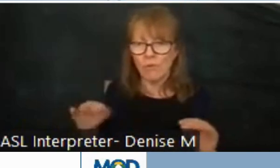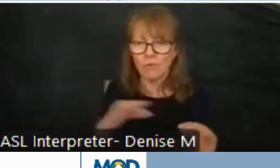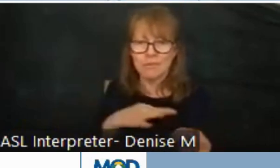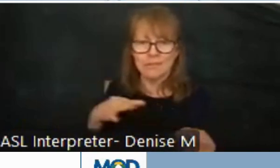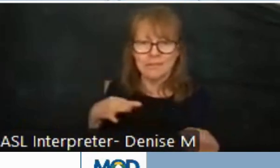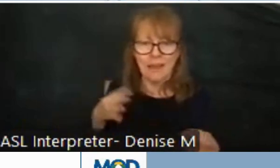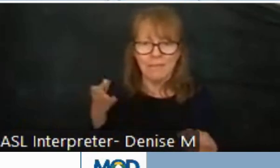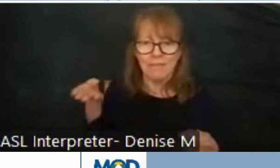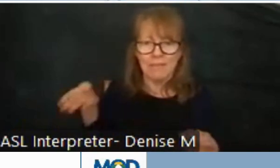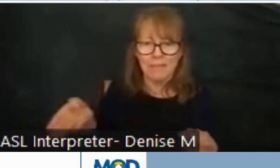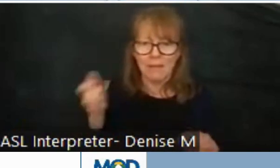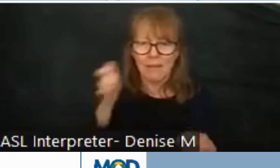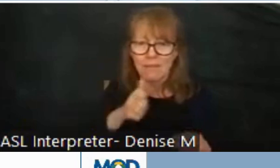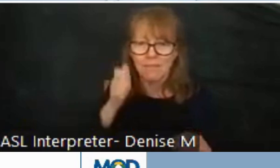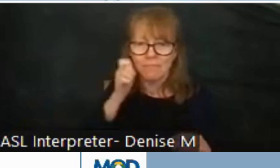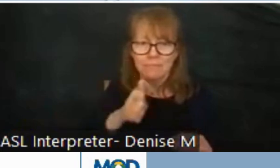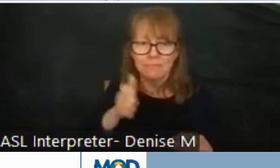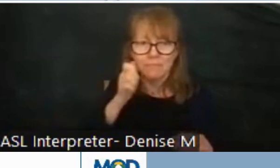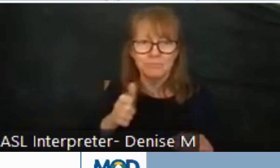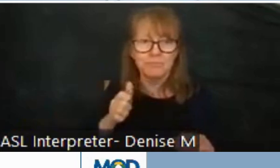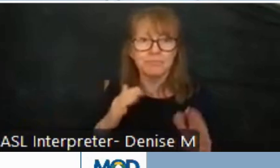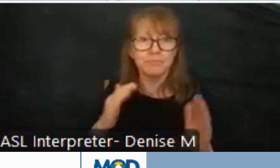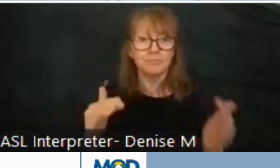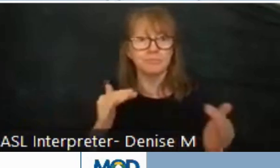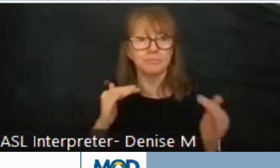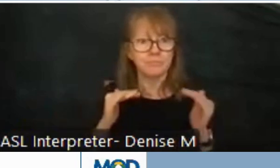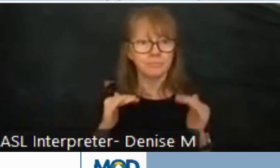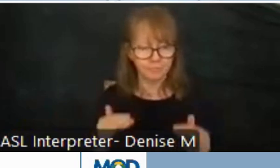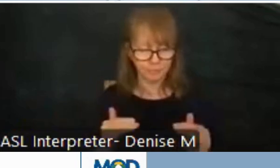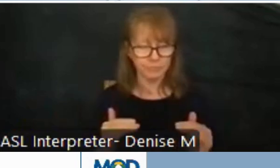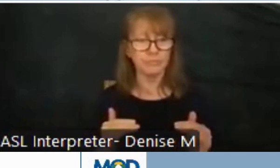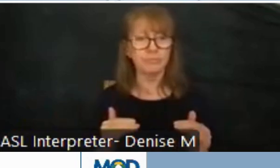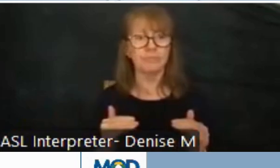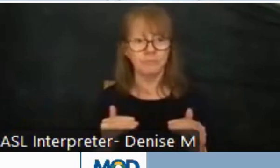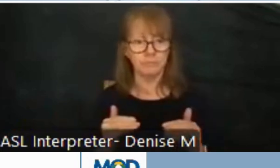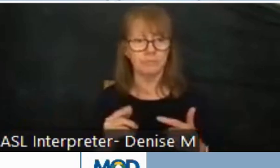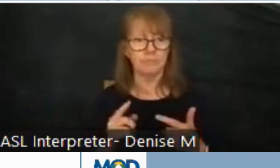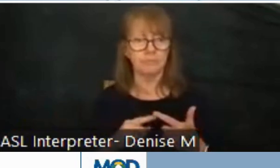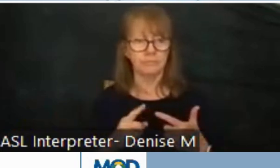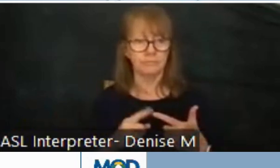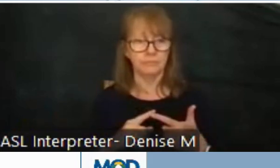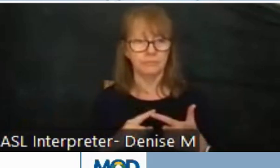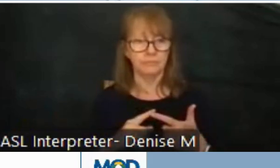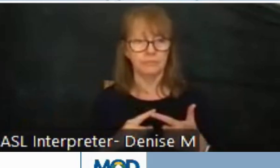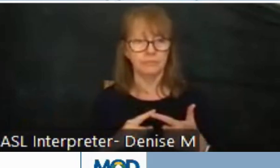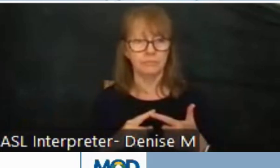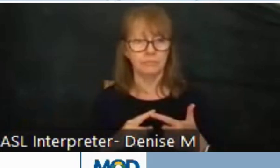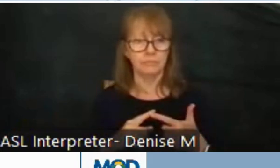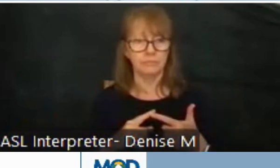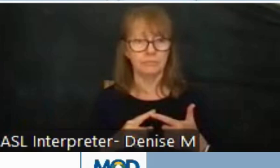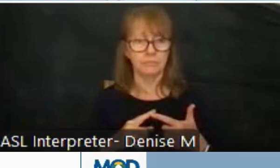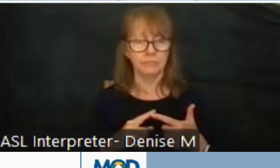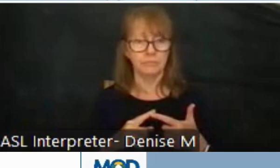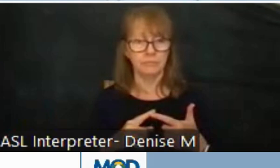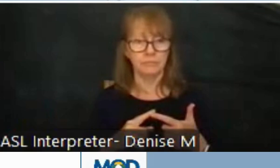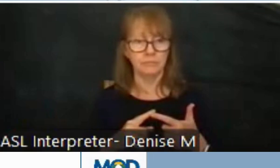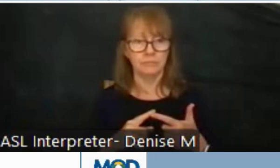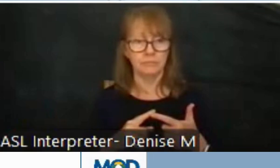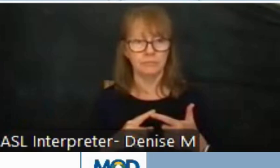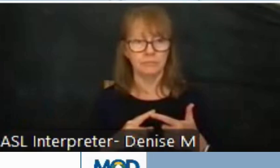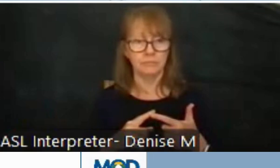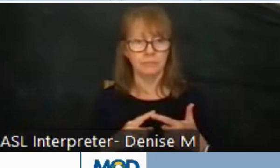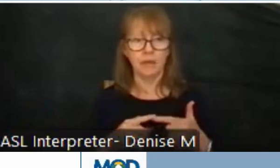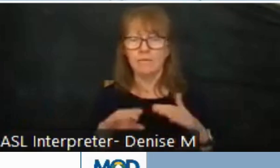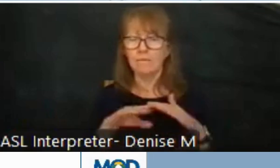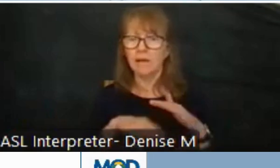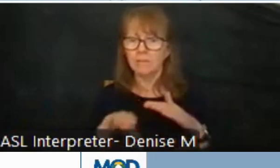Next, a fundamental alteration to their business means you're asking the housing provider to provide a new service